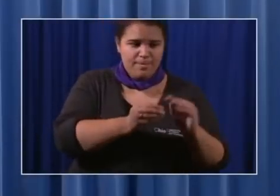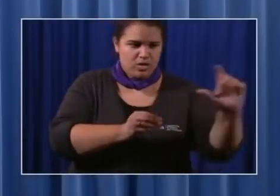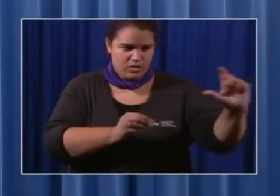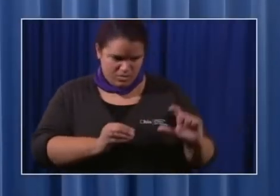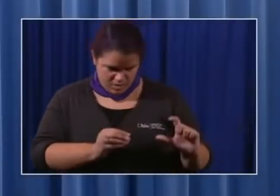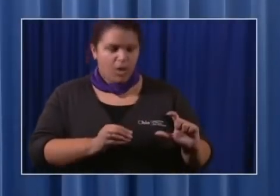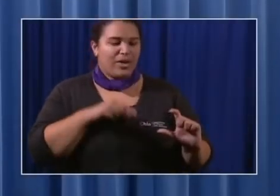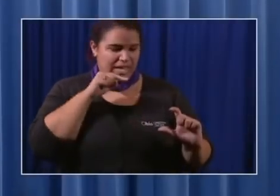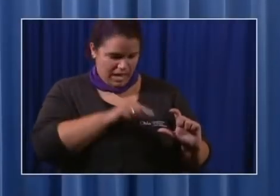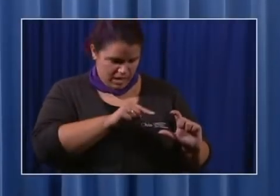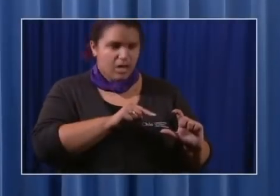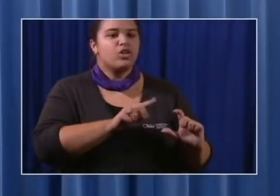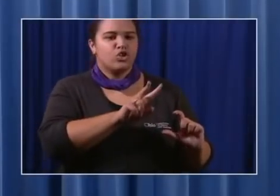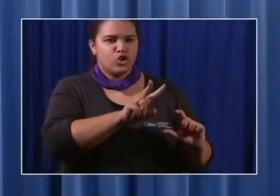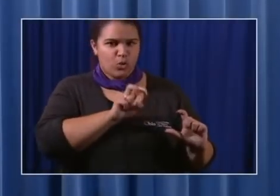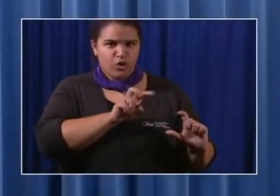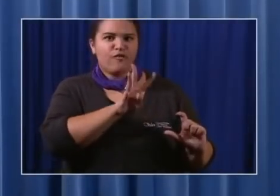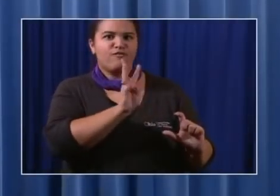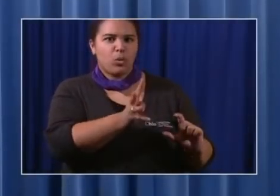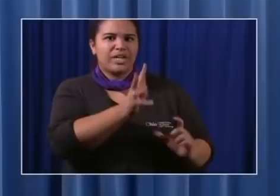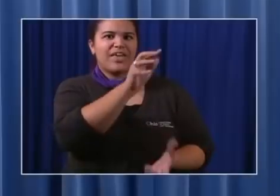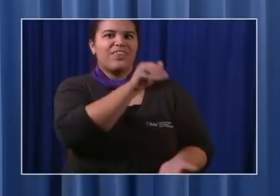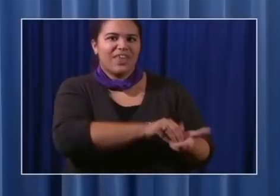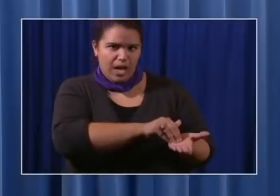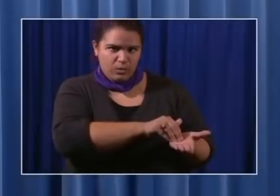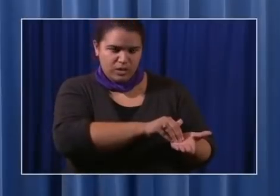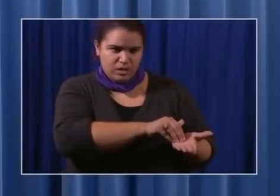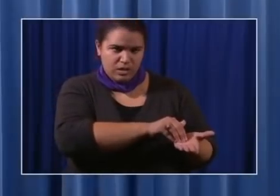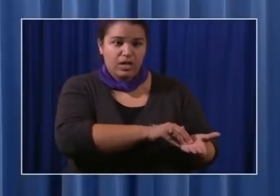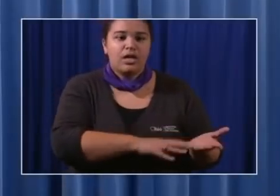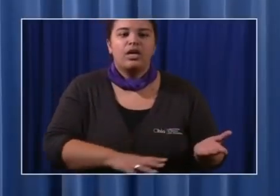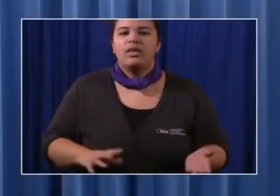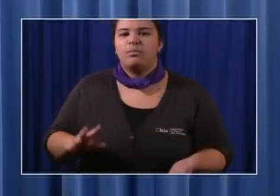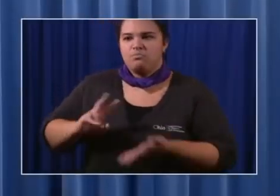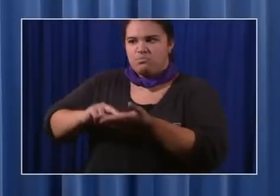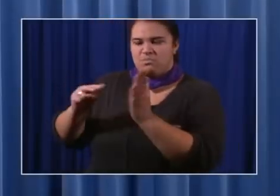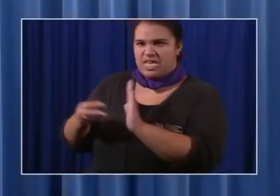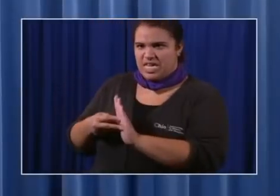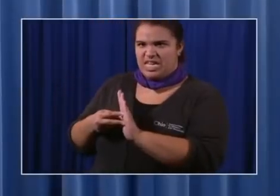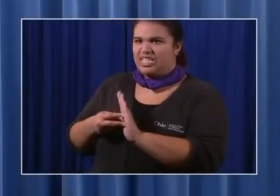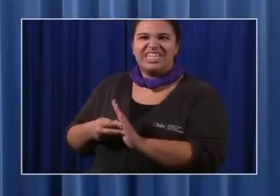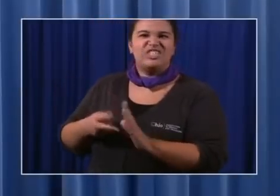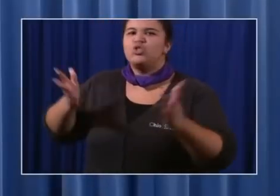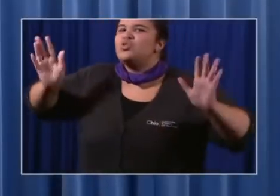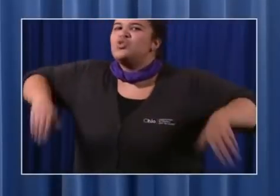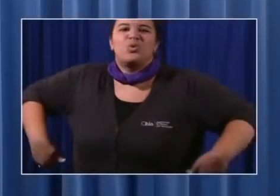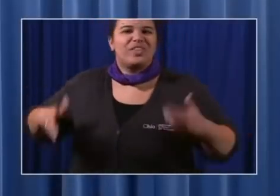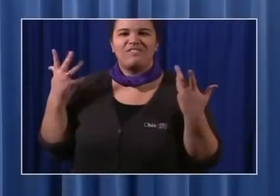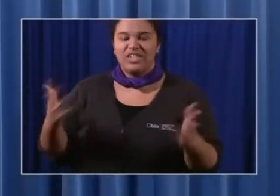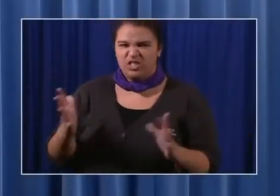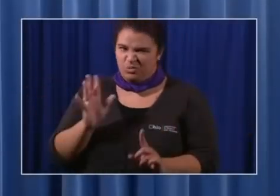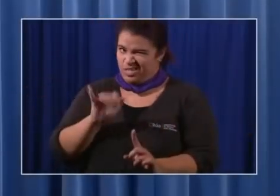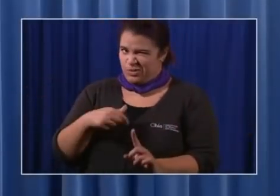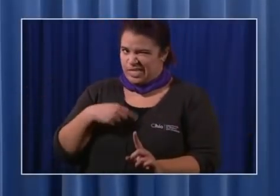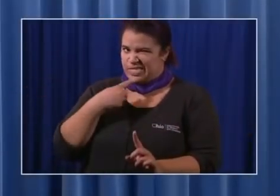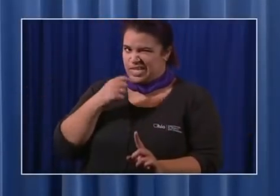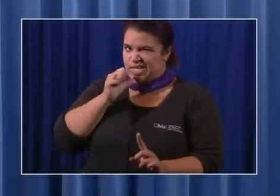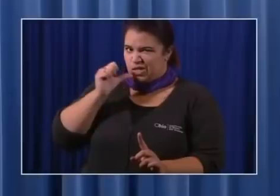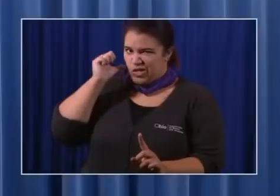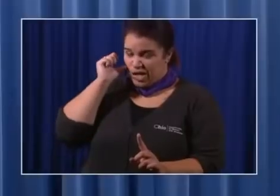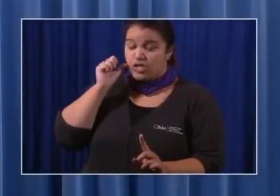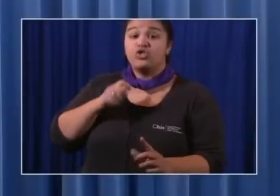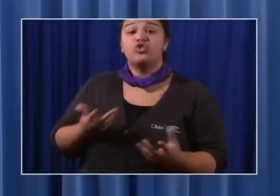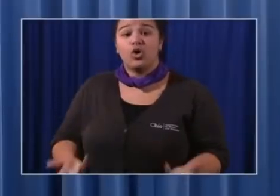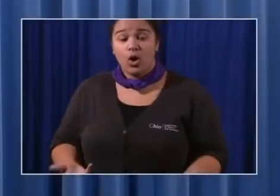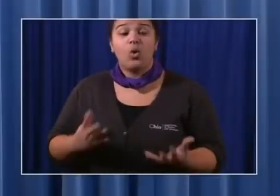had COVID, the horse is still out of the barn, which is what I said yesterday. Isn't it an impossible strategy to test and contact trace at